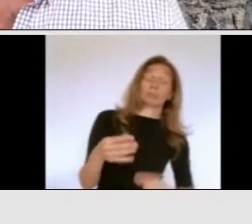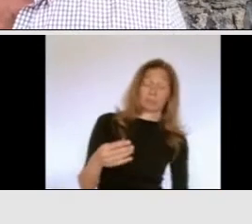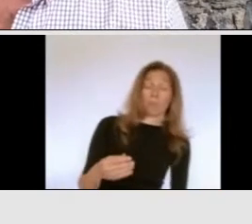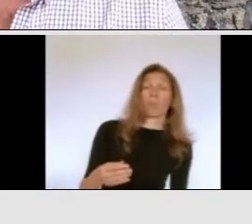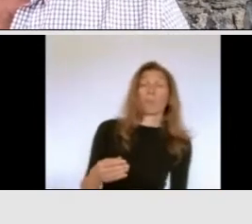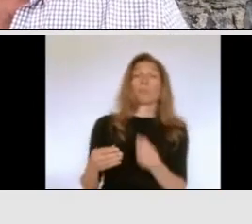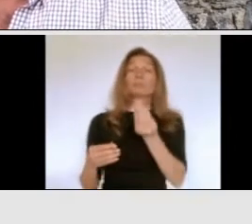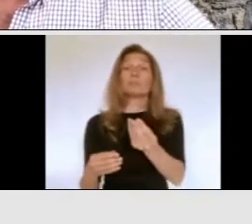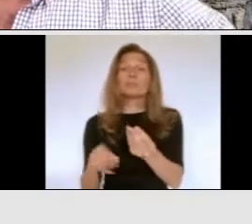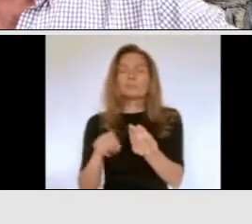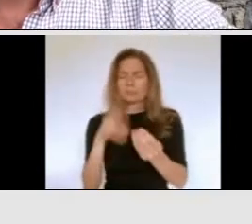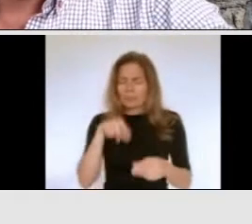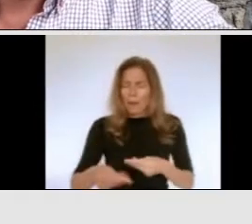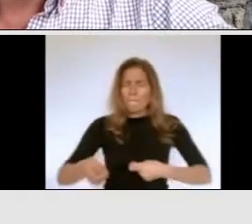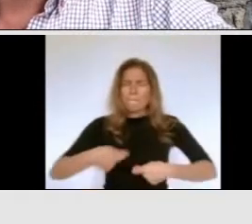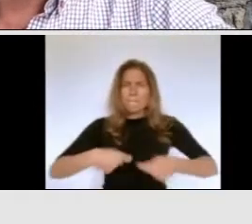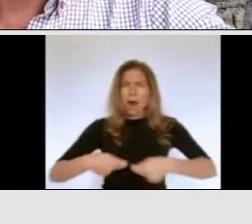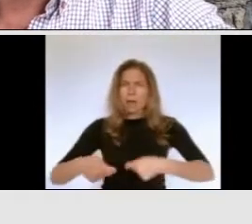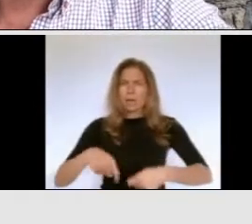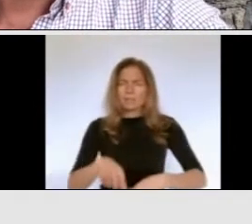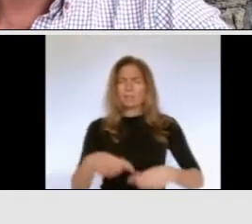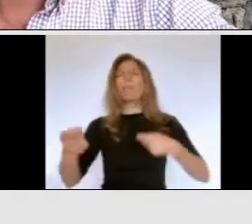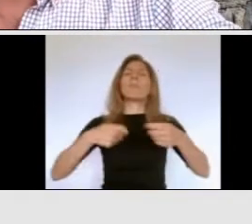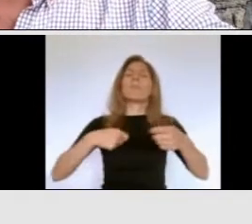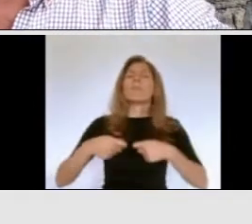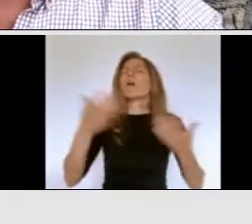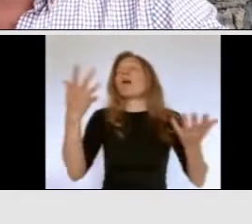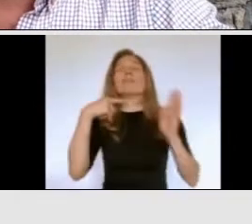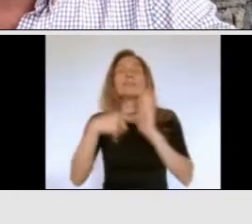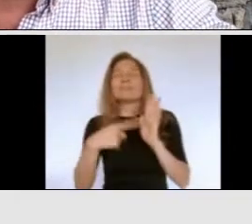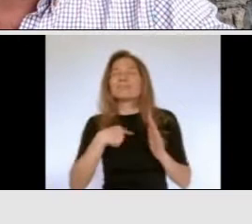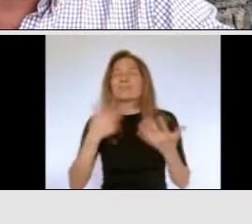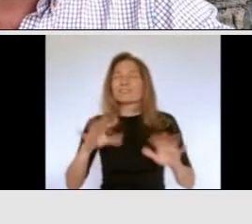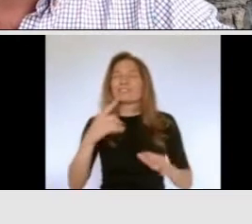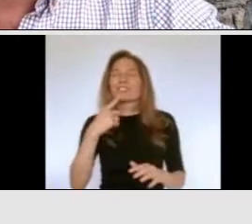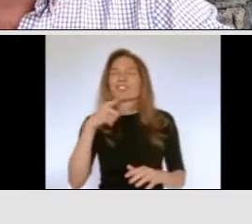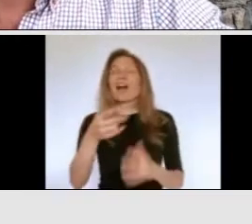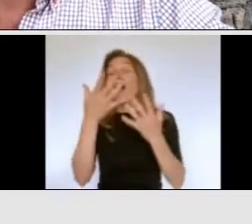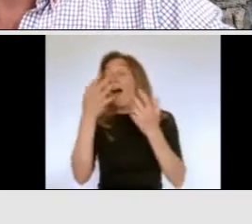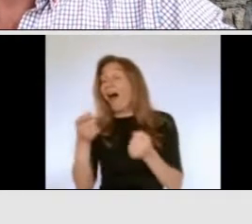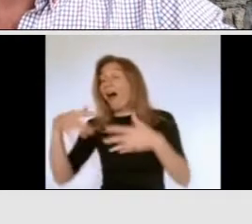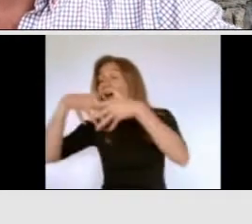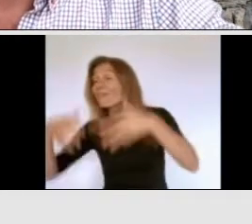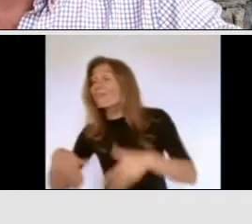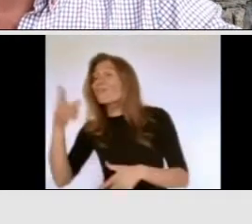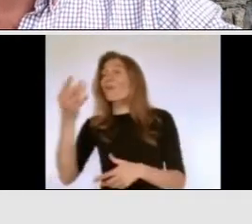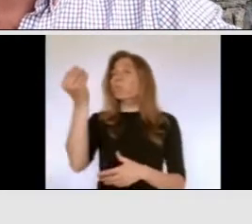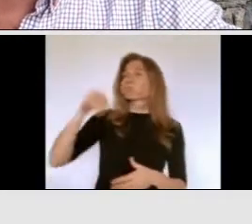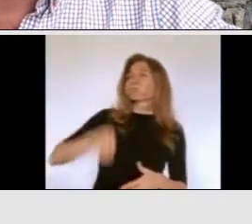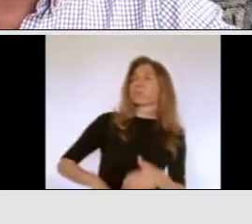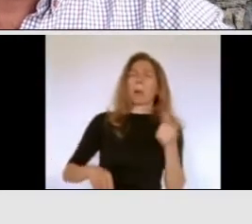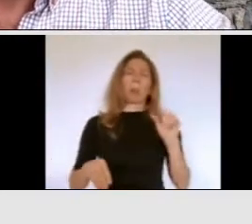arrow coming in from below, looking at how market-based activities we've just been discussing can feed into the